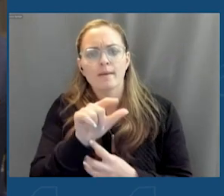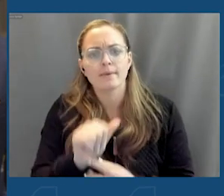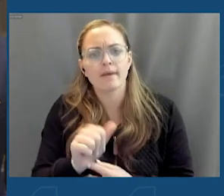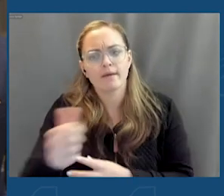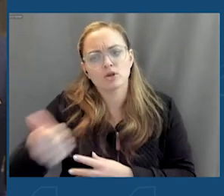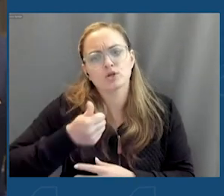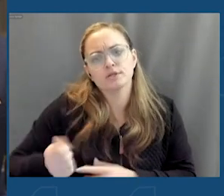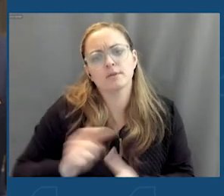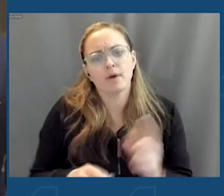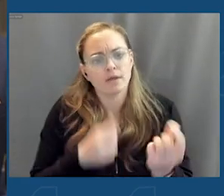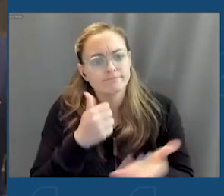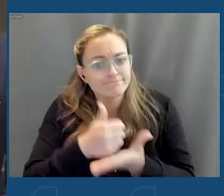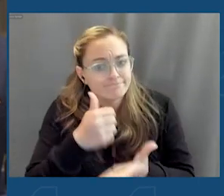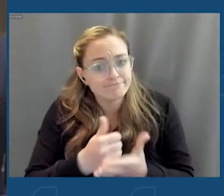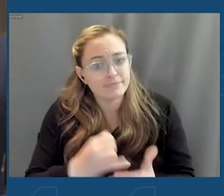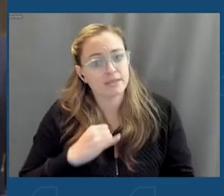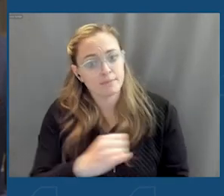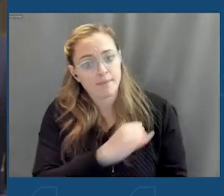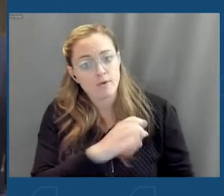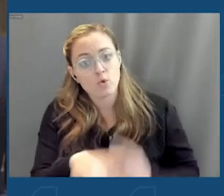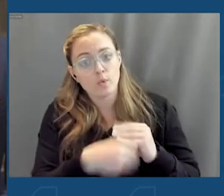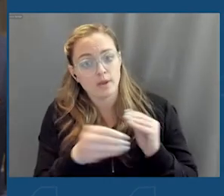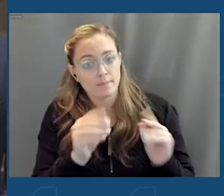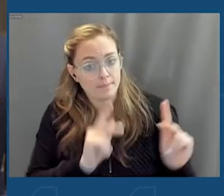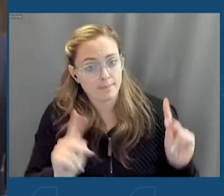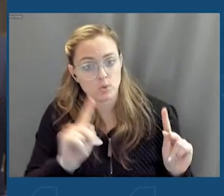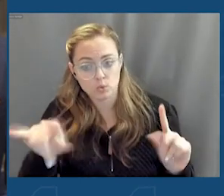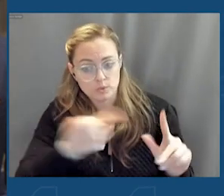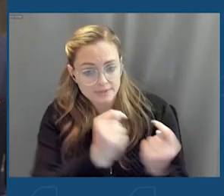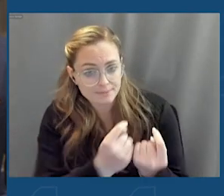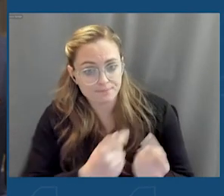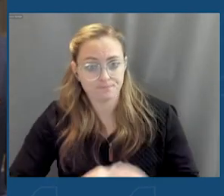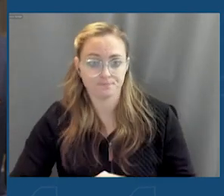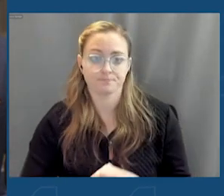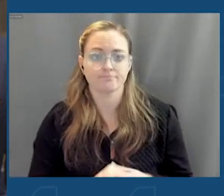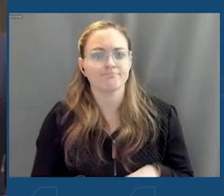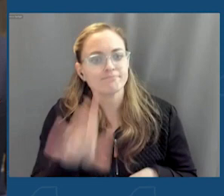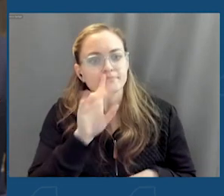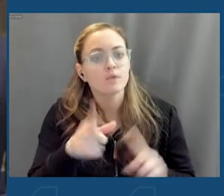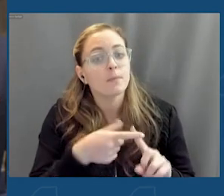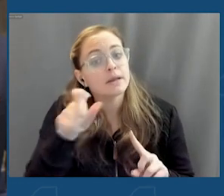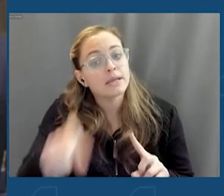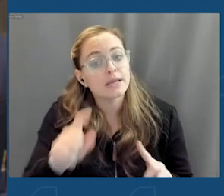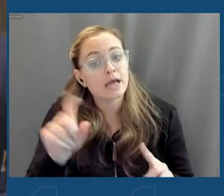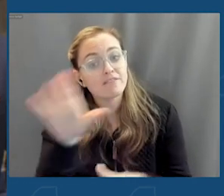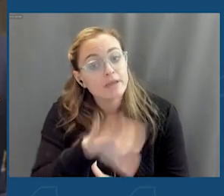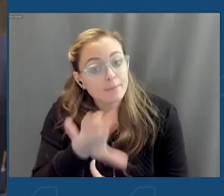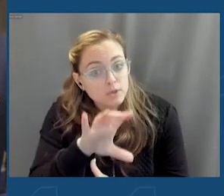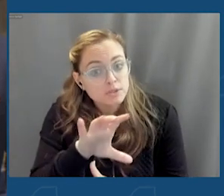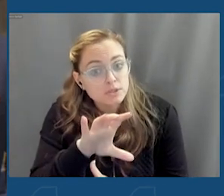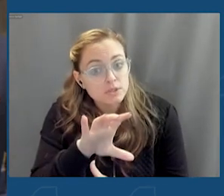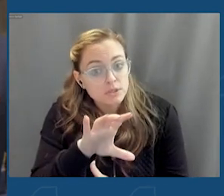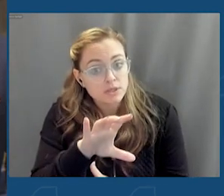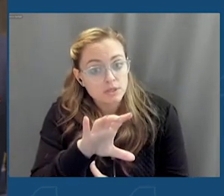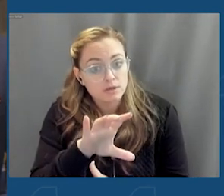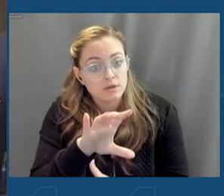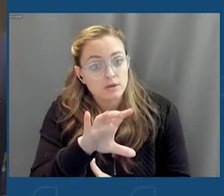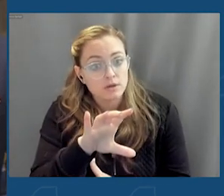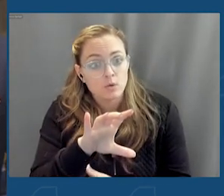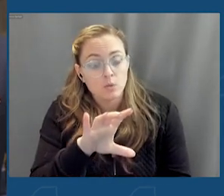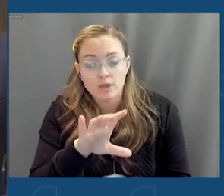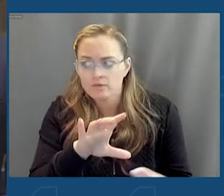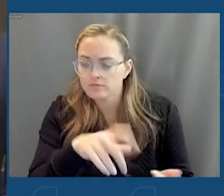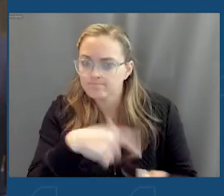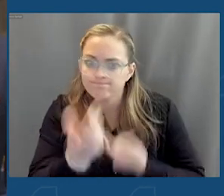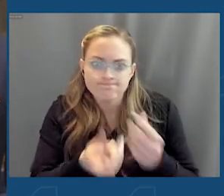also assisting the mayor to be able to add more people to his team as well. We talked about the need to have cameras. We've been aggressively installing